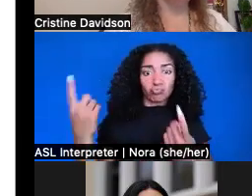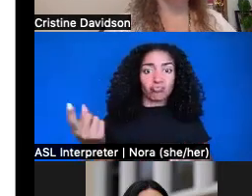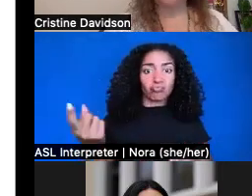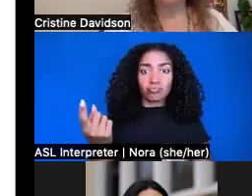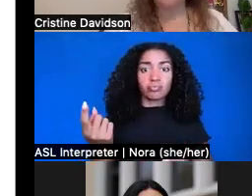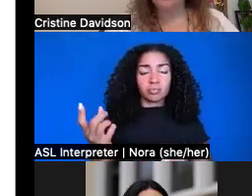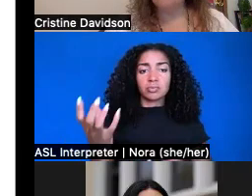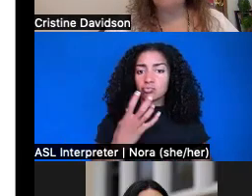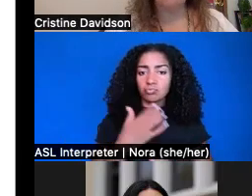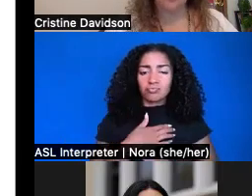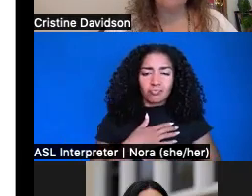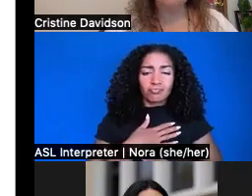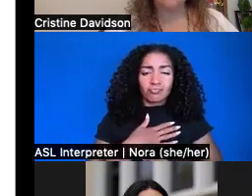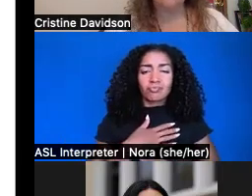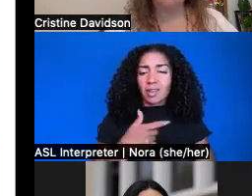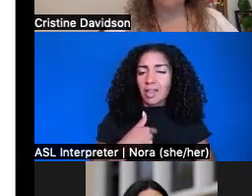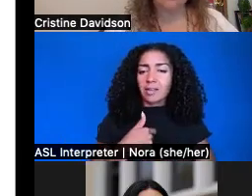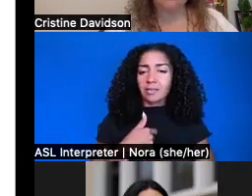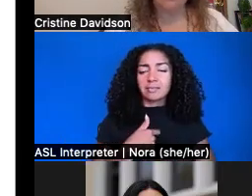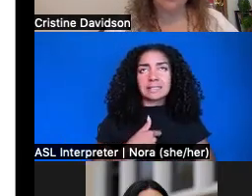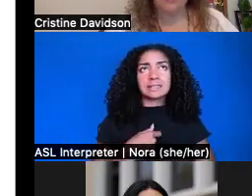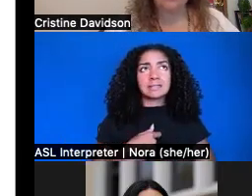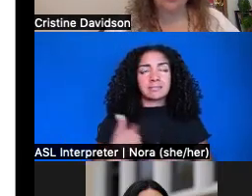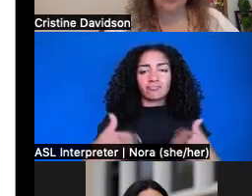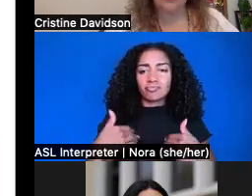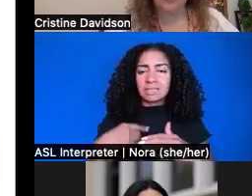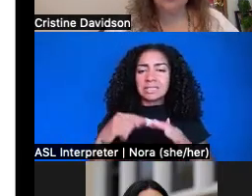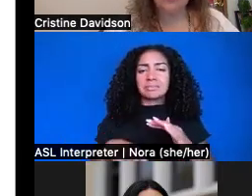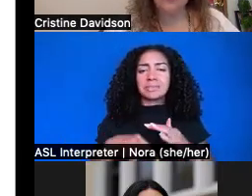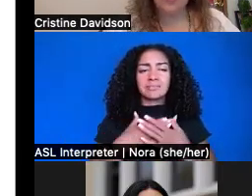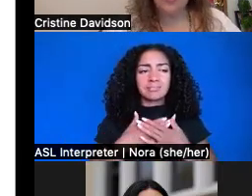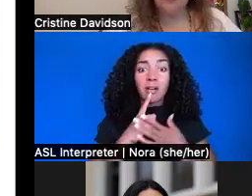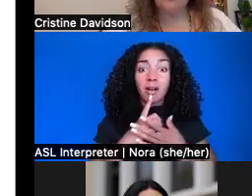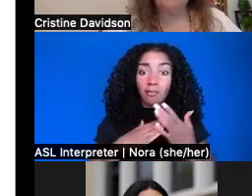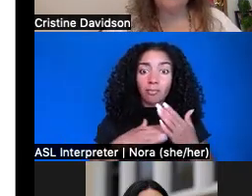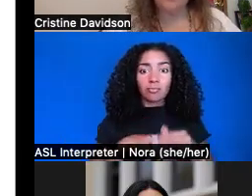humble pride in, right? To focus specifically on sexual assault.